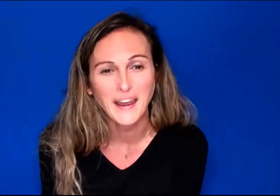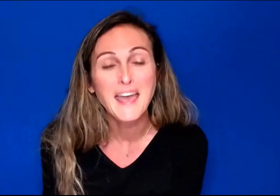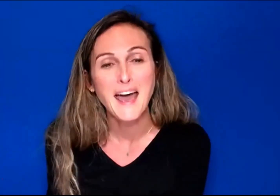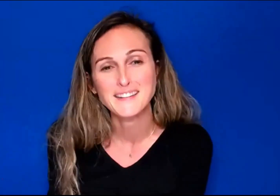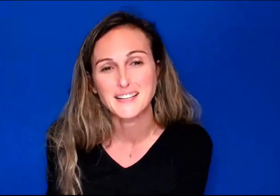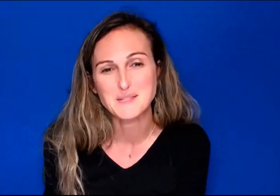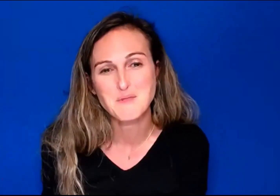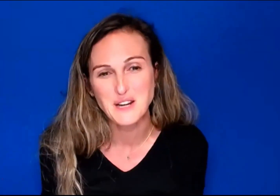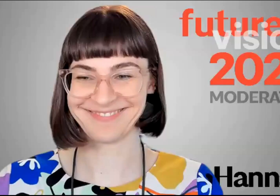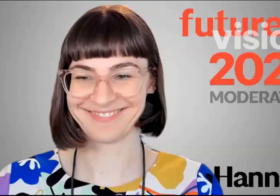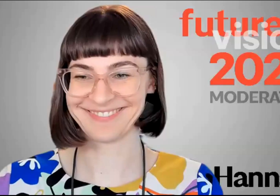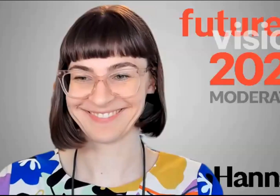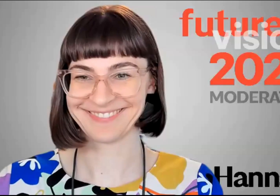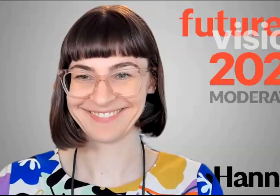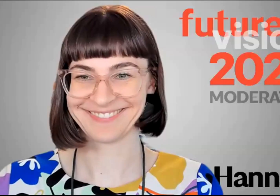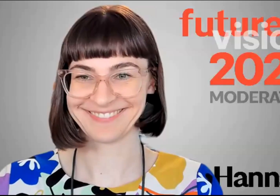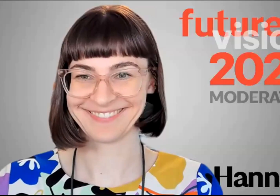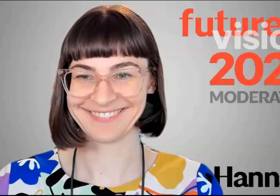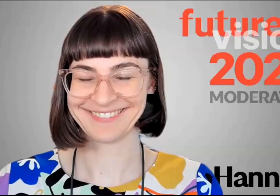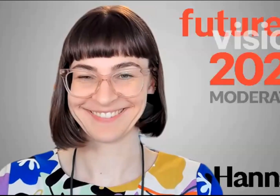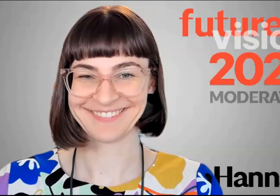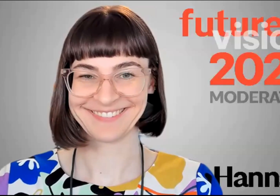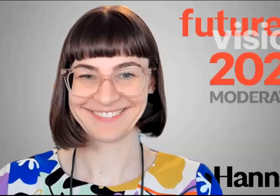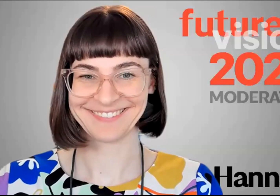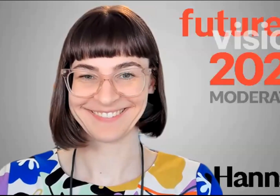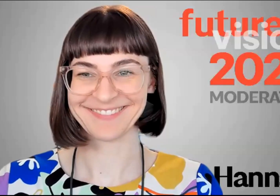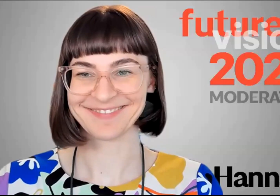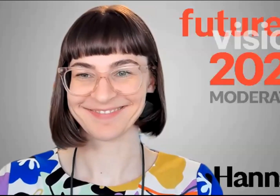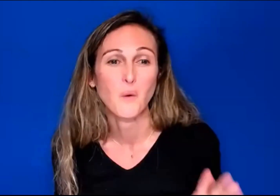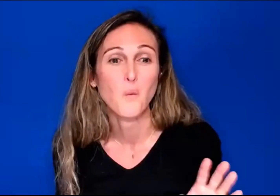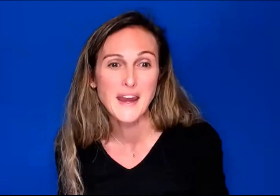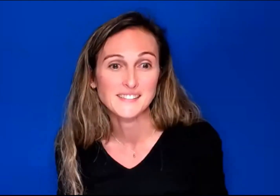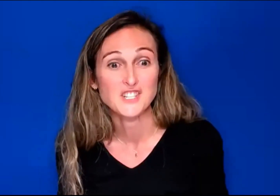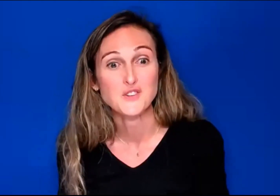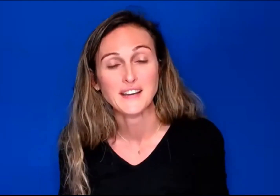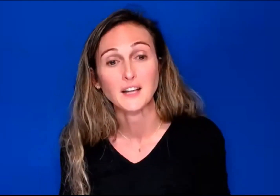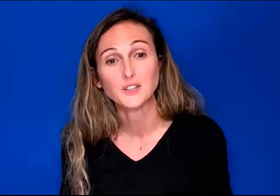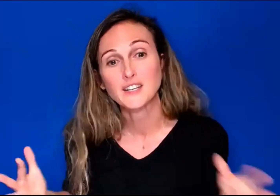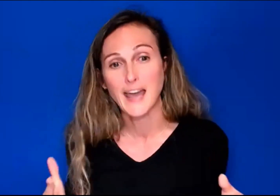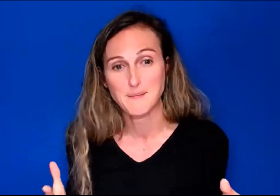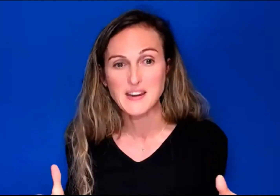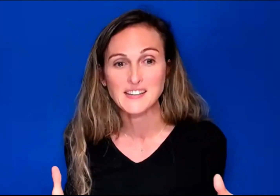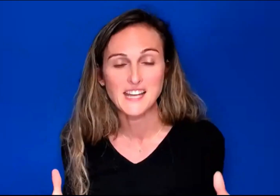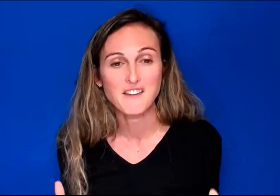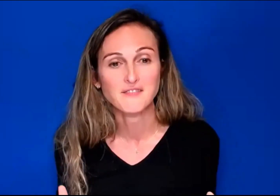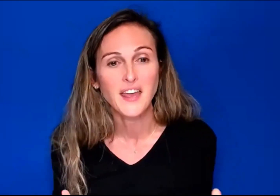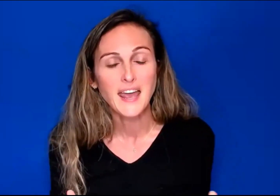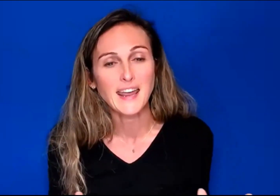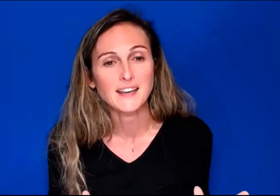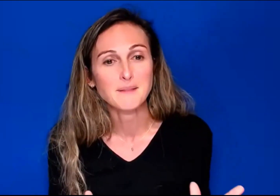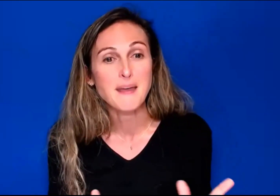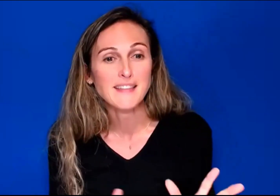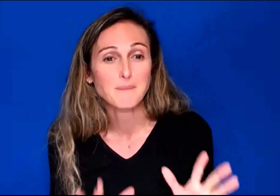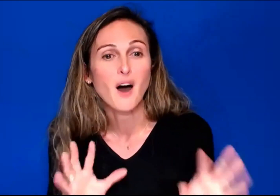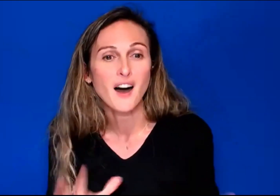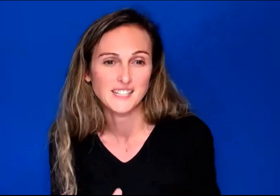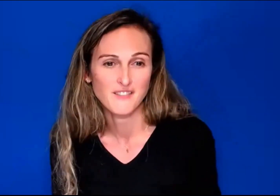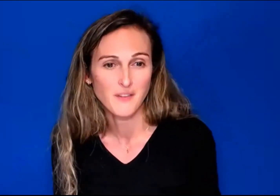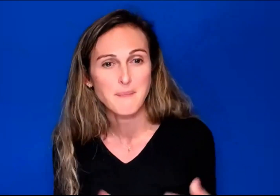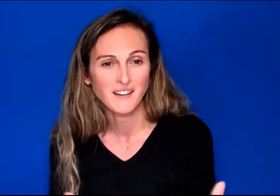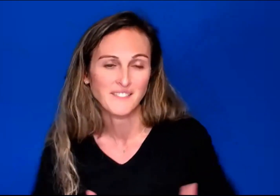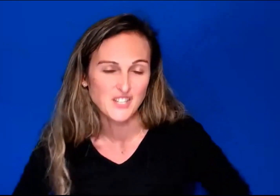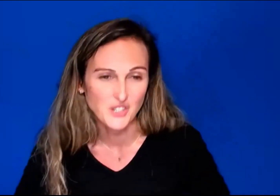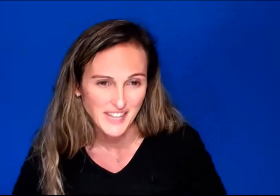that far away. I think that's pretty cool. There's just so much you can do, and there's so many different ways that you can look at being deaf and make that a